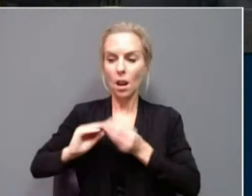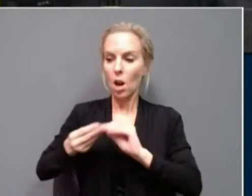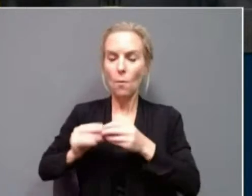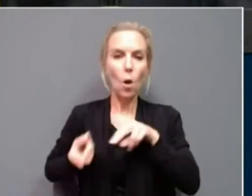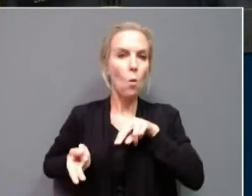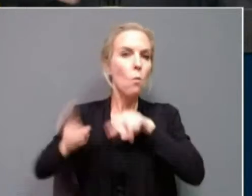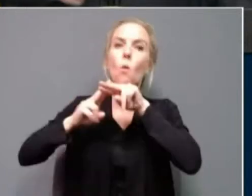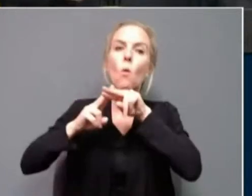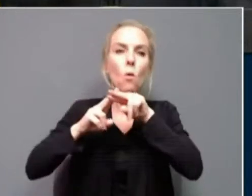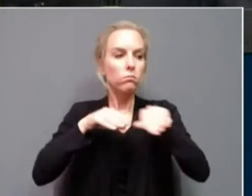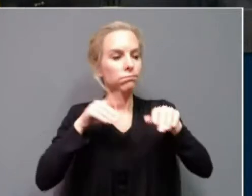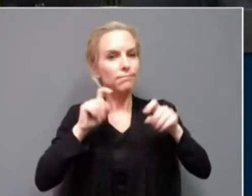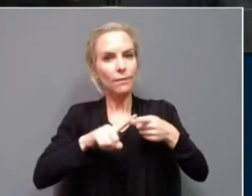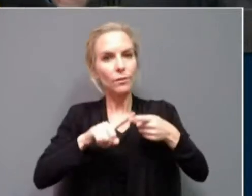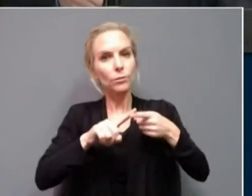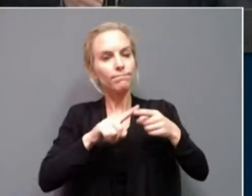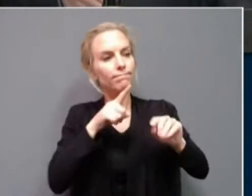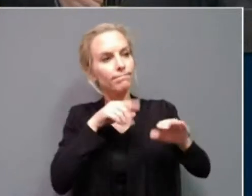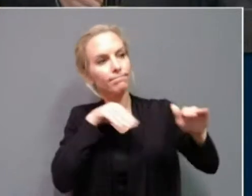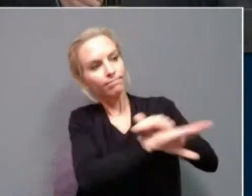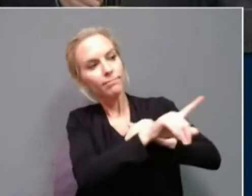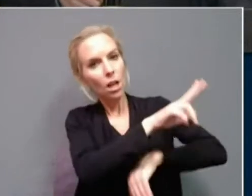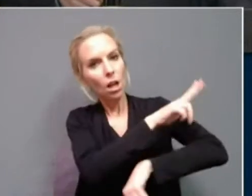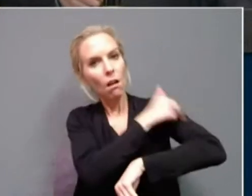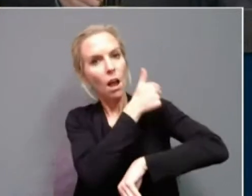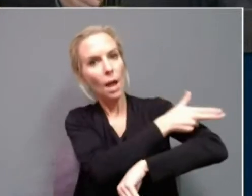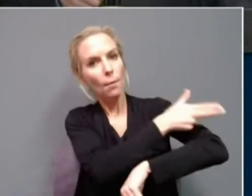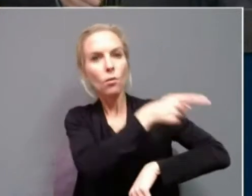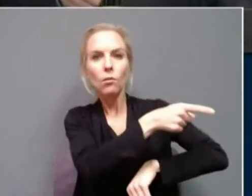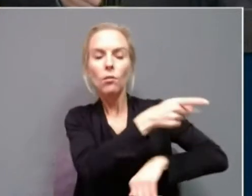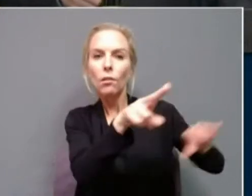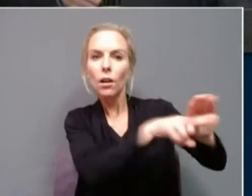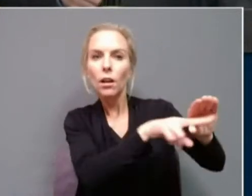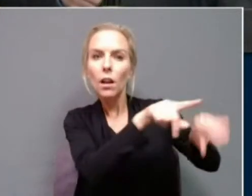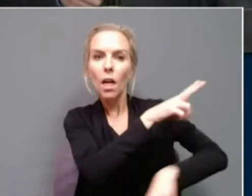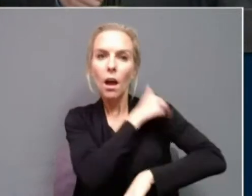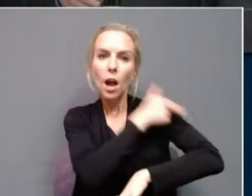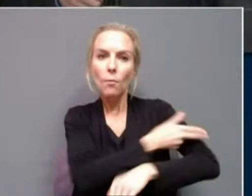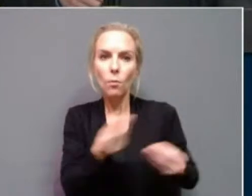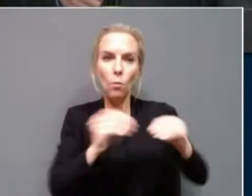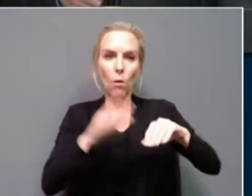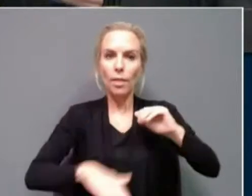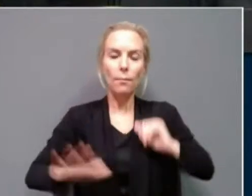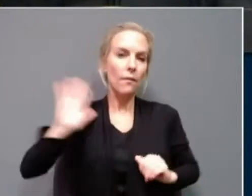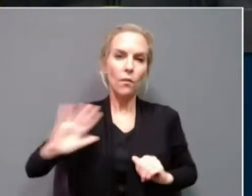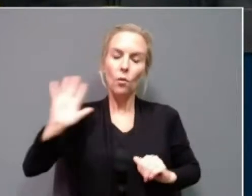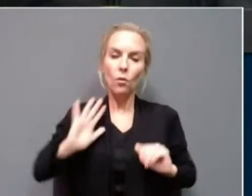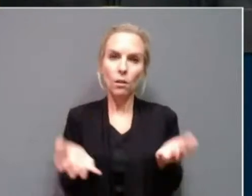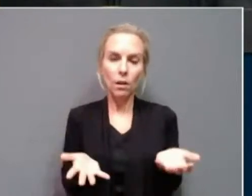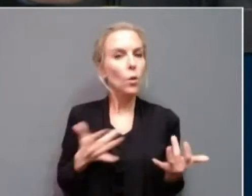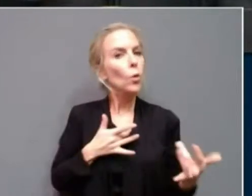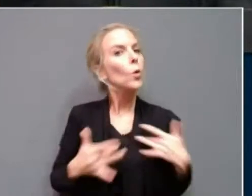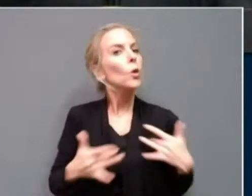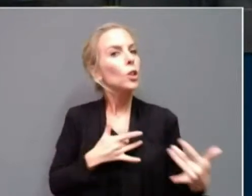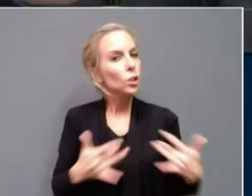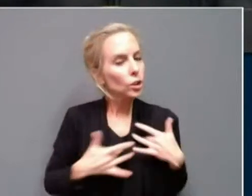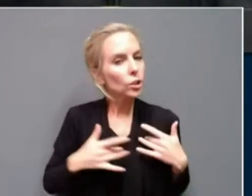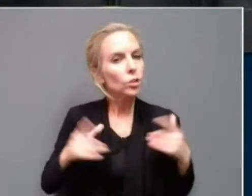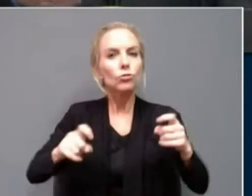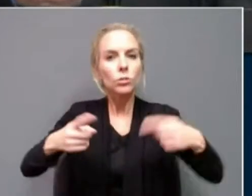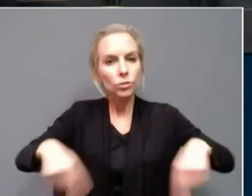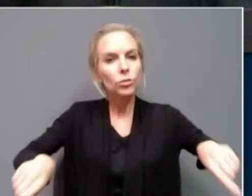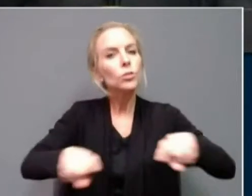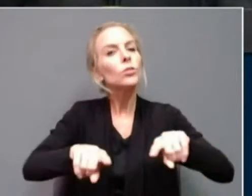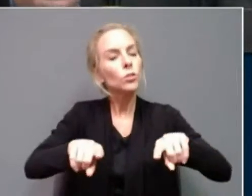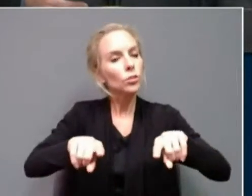ICU than ever before. That is highly concerning, and it's something that we should all want to take